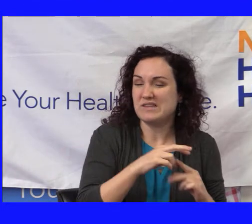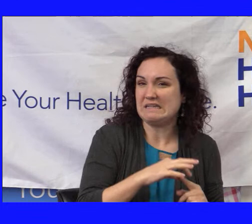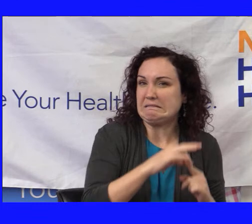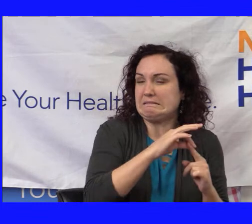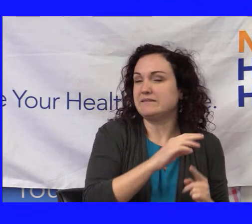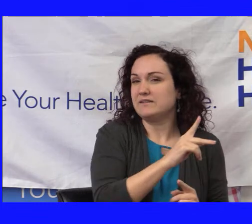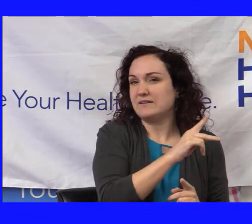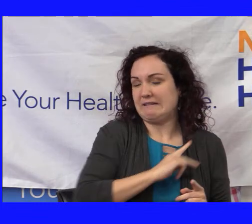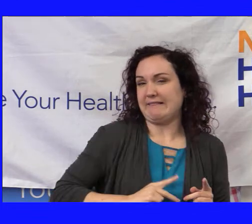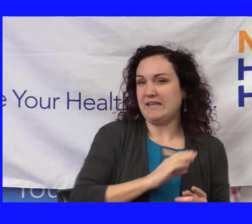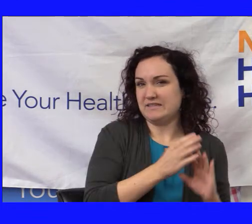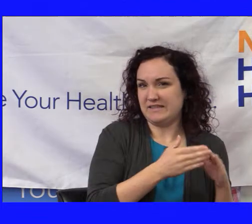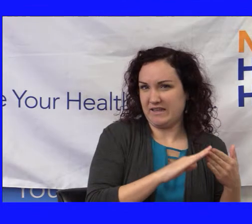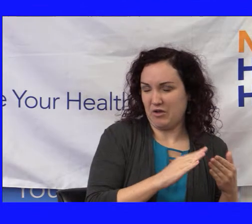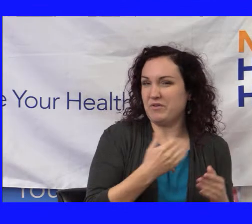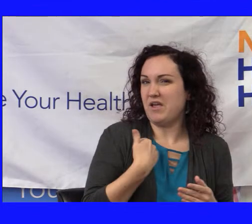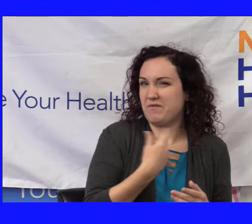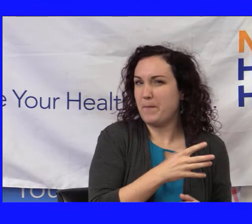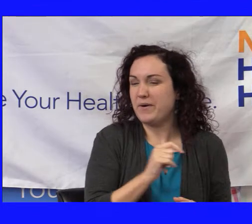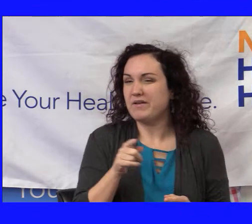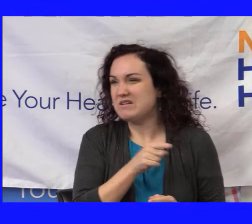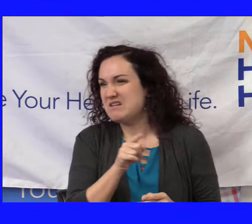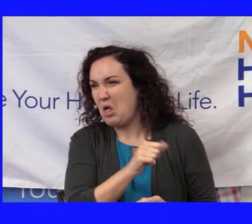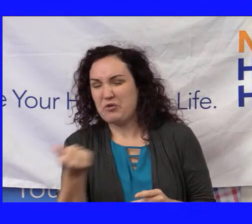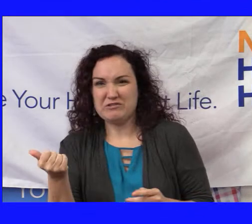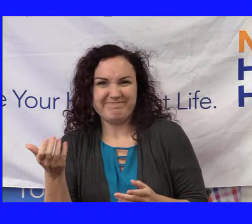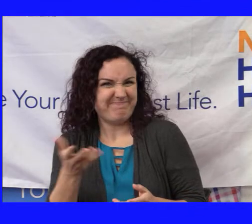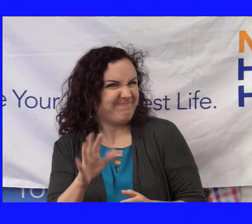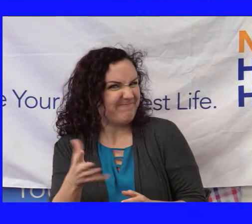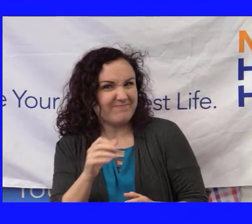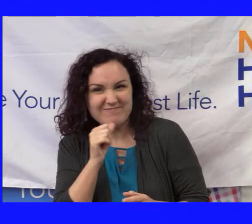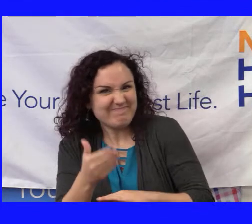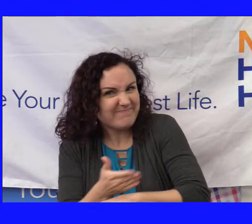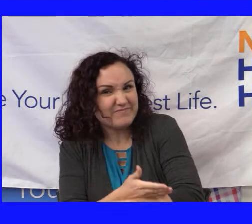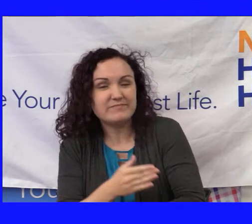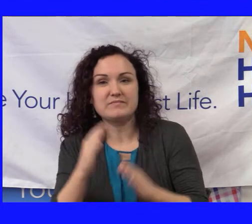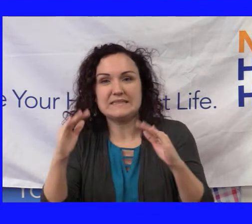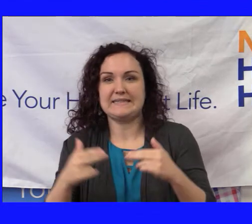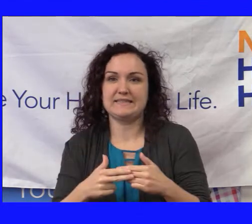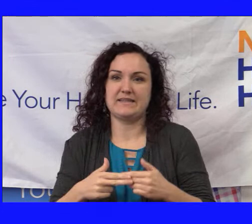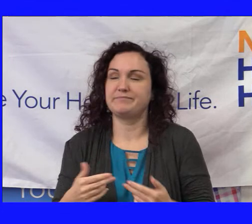facility, and there's tremendous variation in the physical state in the clinics. Next slide.